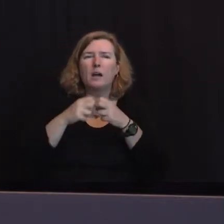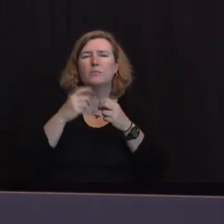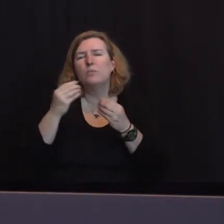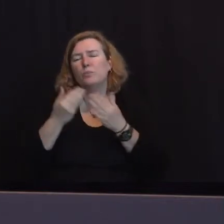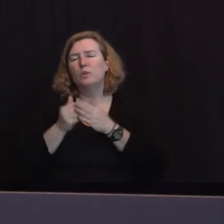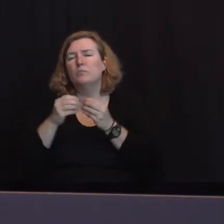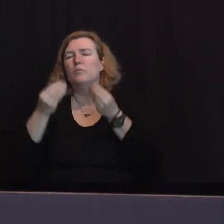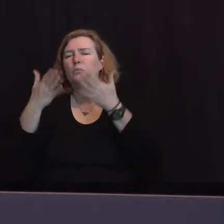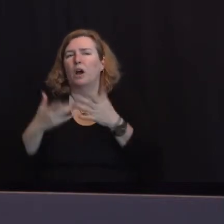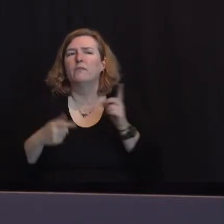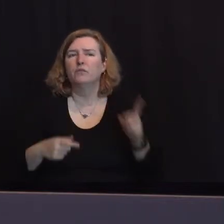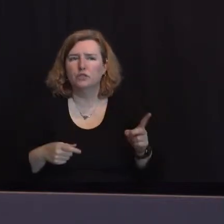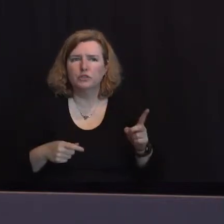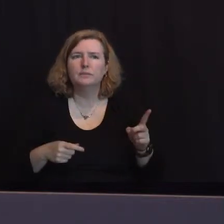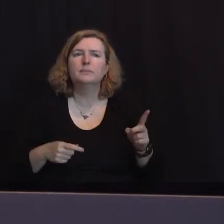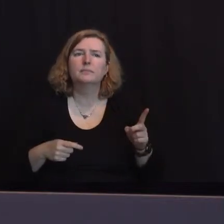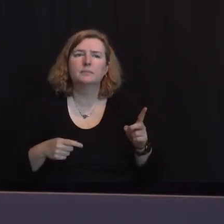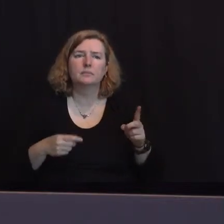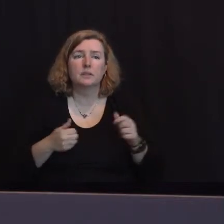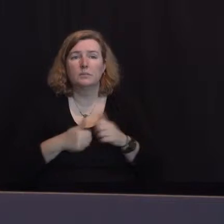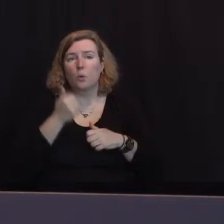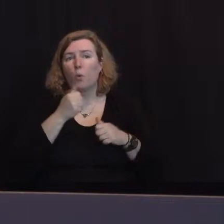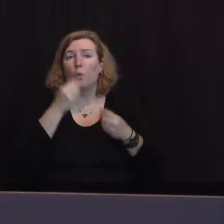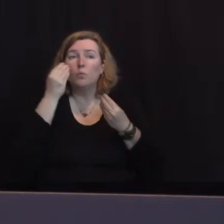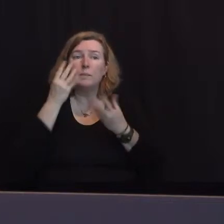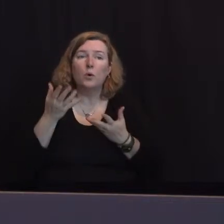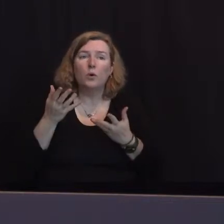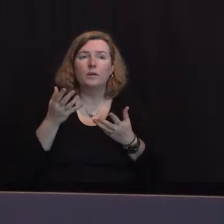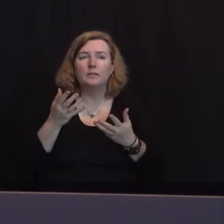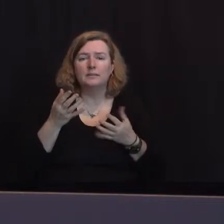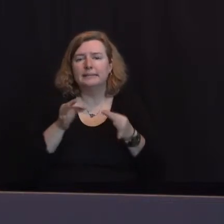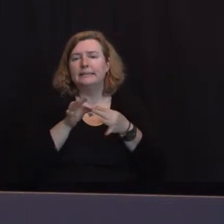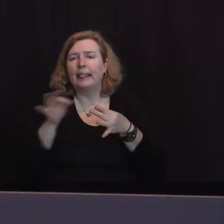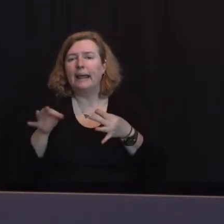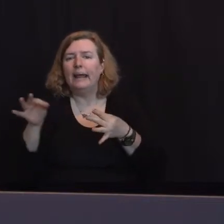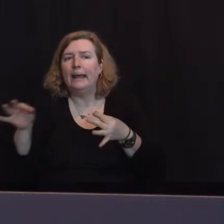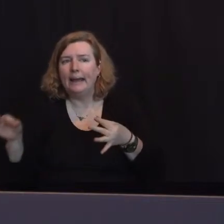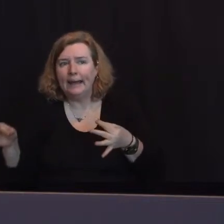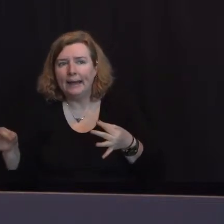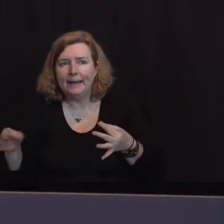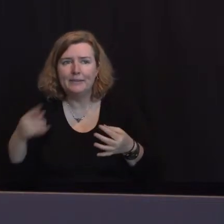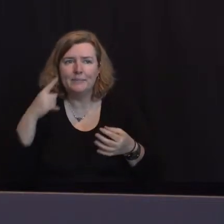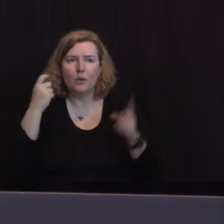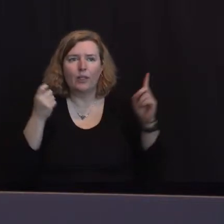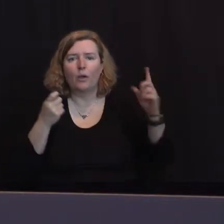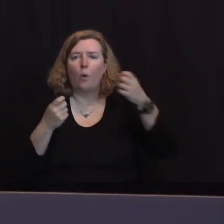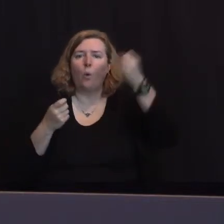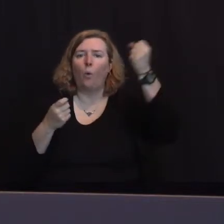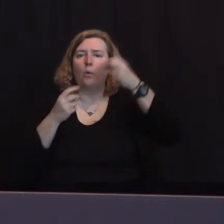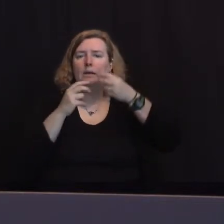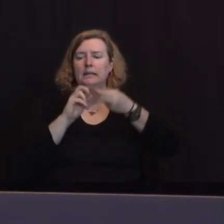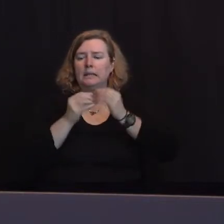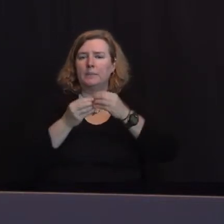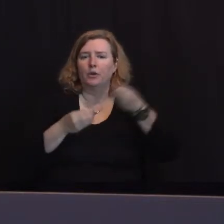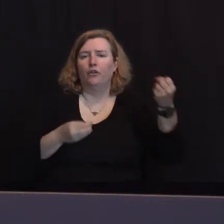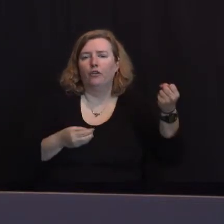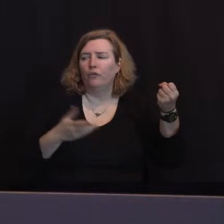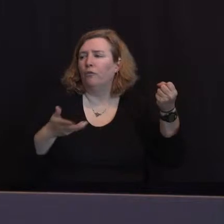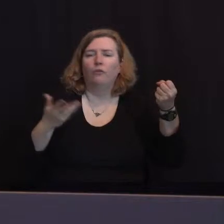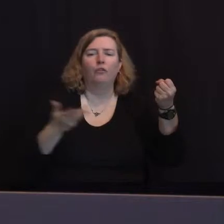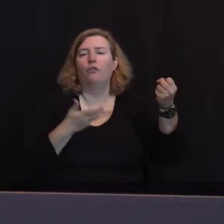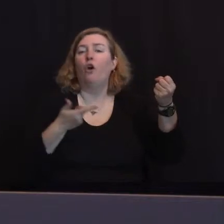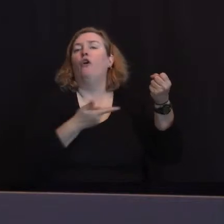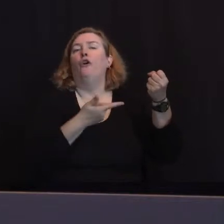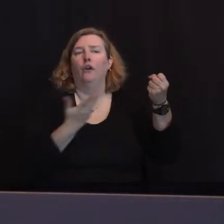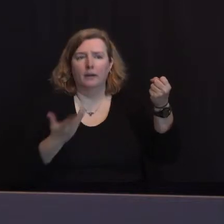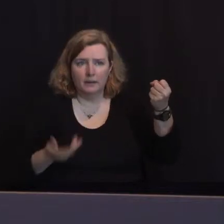delayed reports because of that delay in reporting. Of the 1,700 probable cases we are reporting